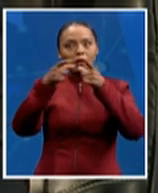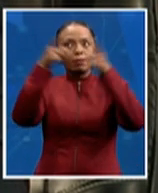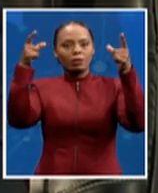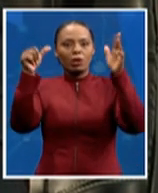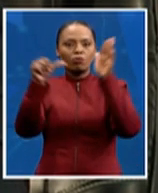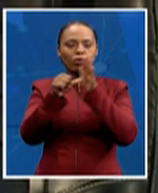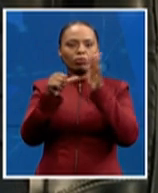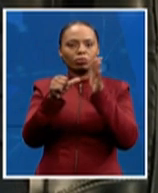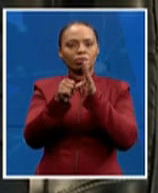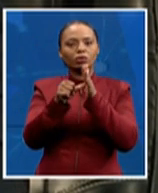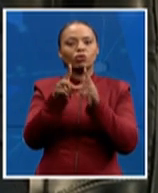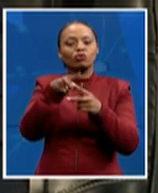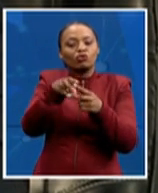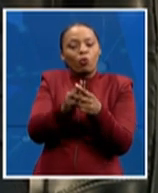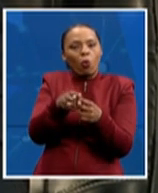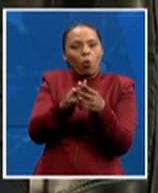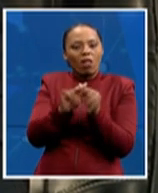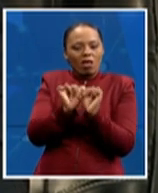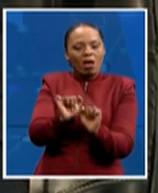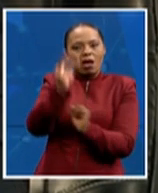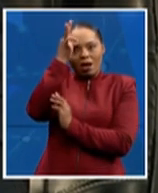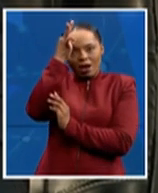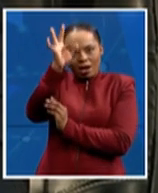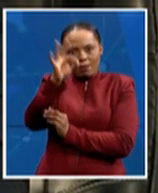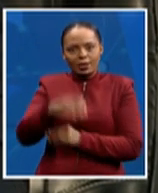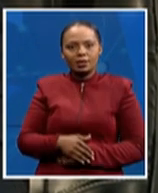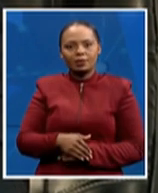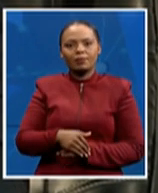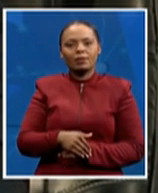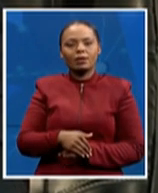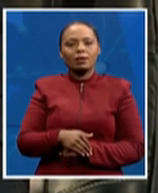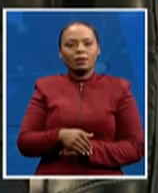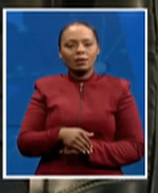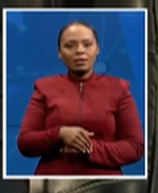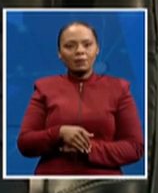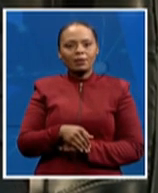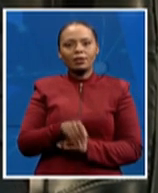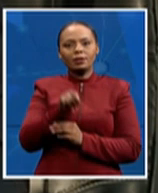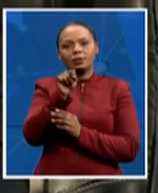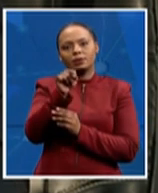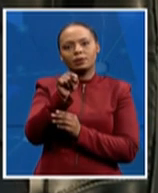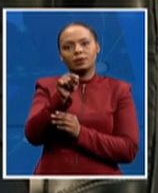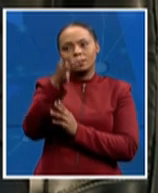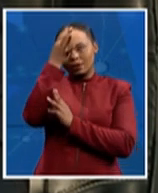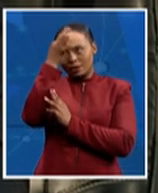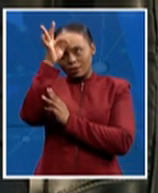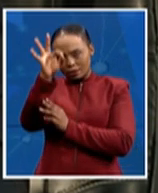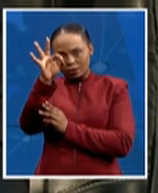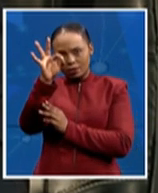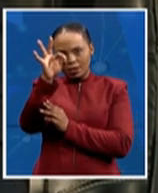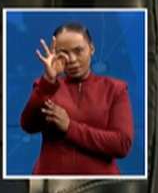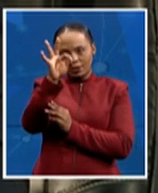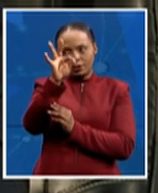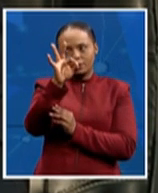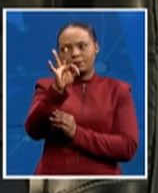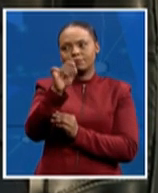youth emancipation, which is the KZN Youth Fund. And as part of Youth Month, we're taking